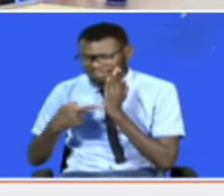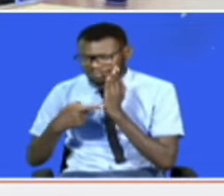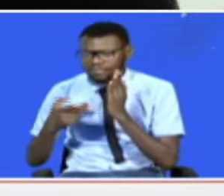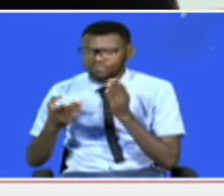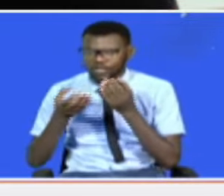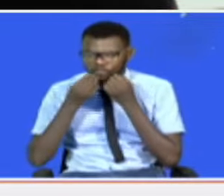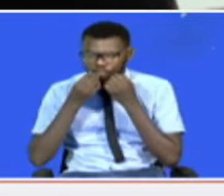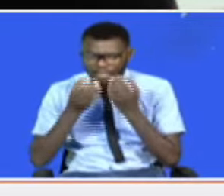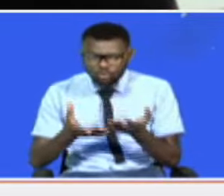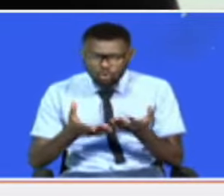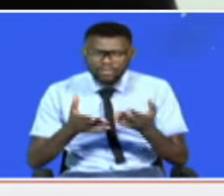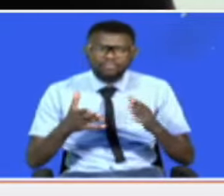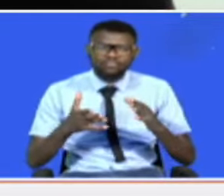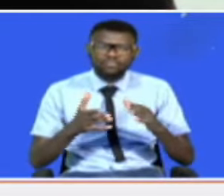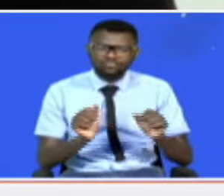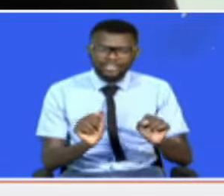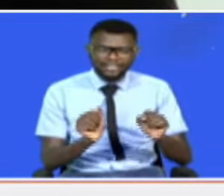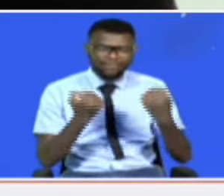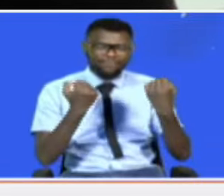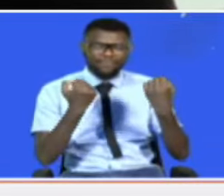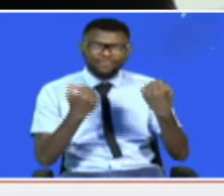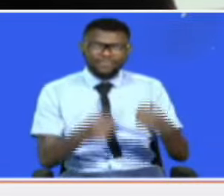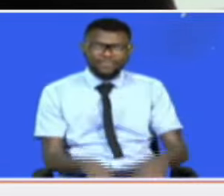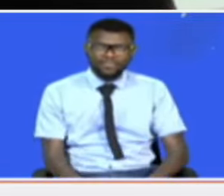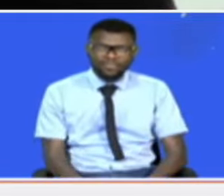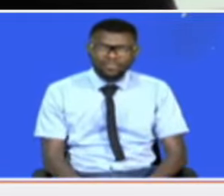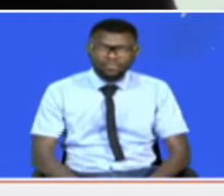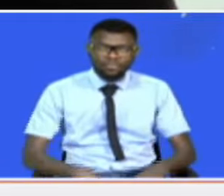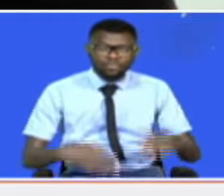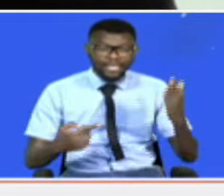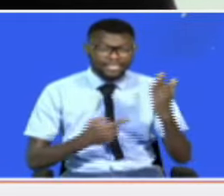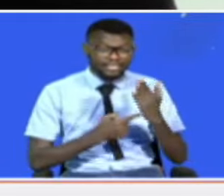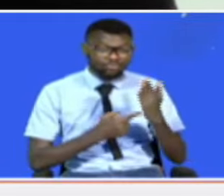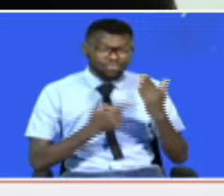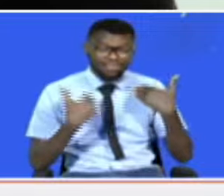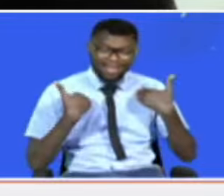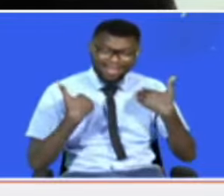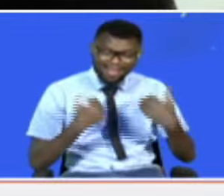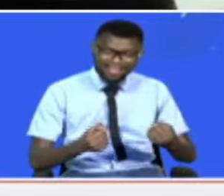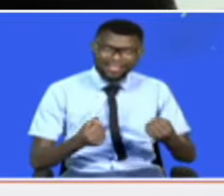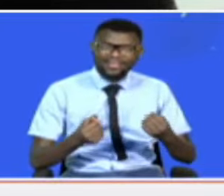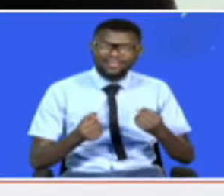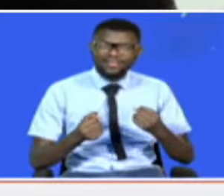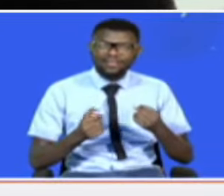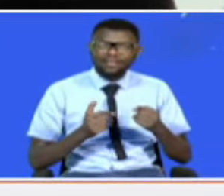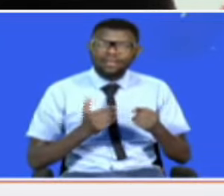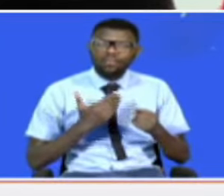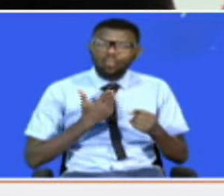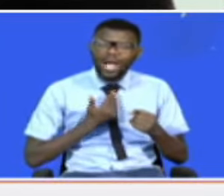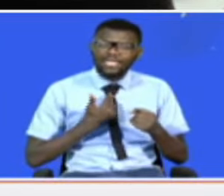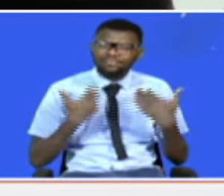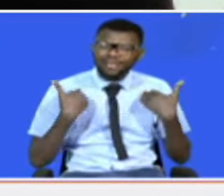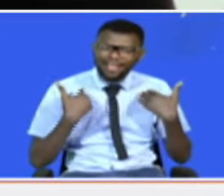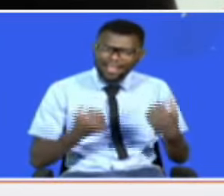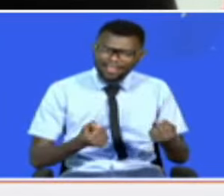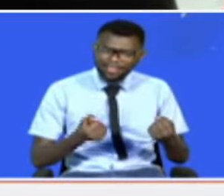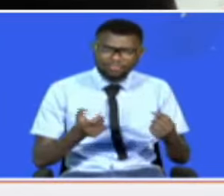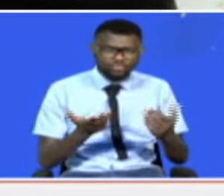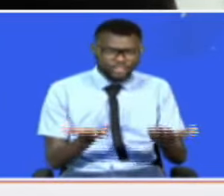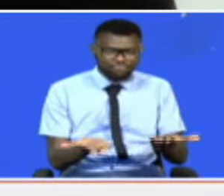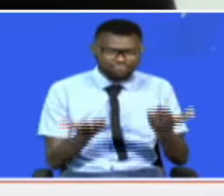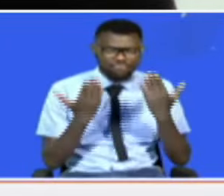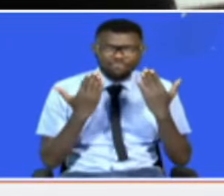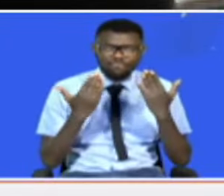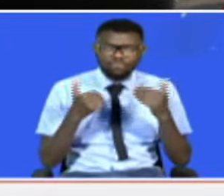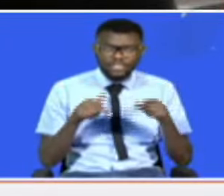data. The Minister of Health commenced the procurement of the digital health superhighway that is designed to automate the entire healthcare ecosystem,